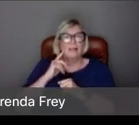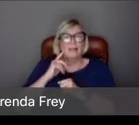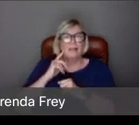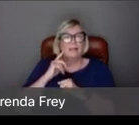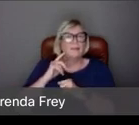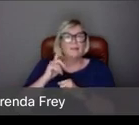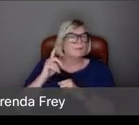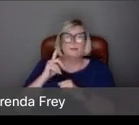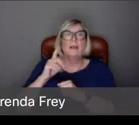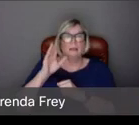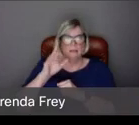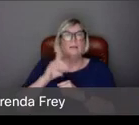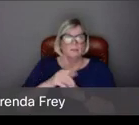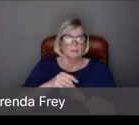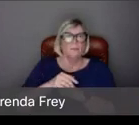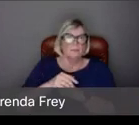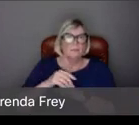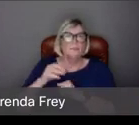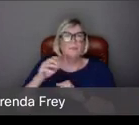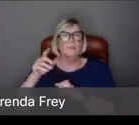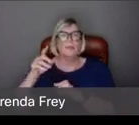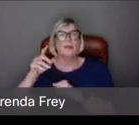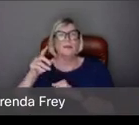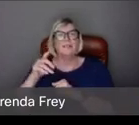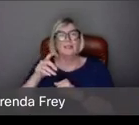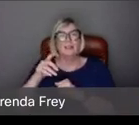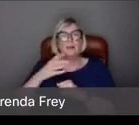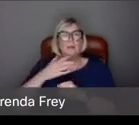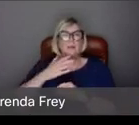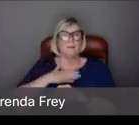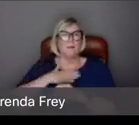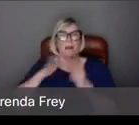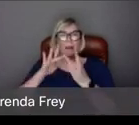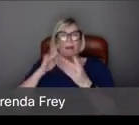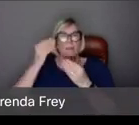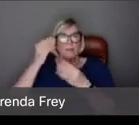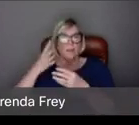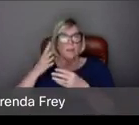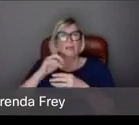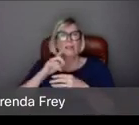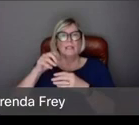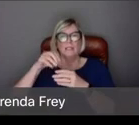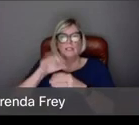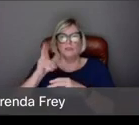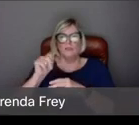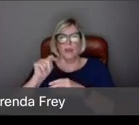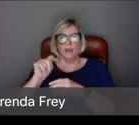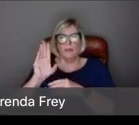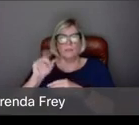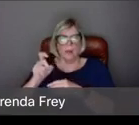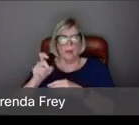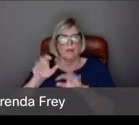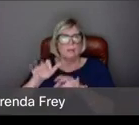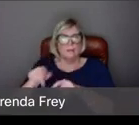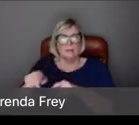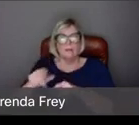can everyone still hear me? Okay. But my contact information is in the chat box as well. If you just scroll